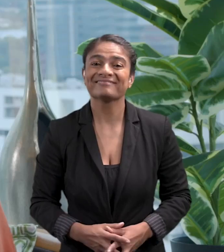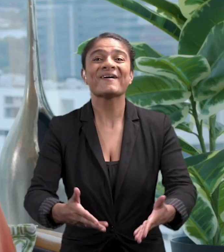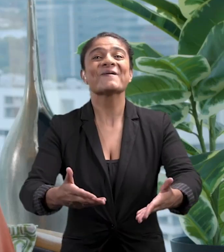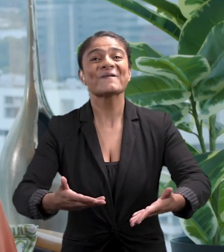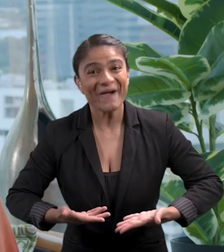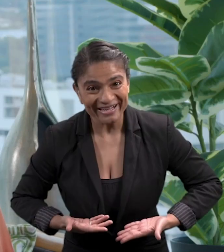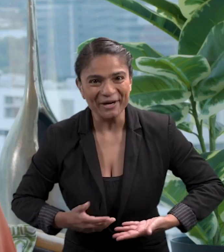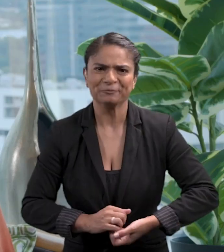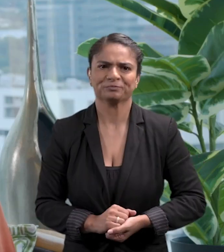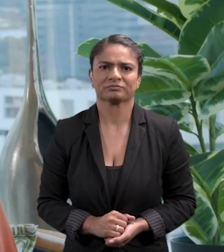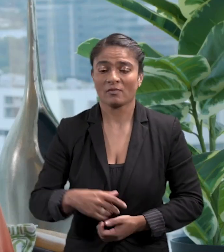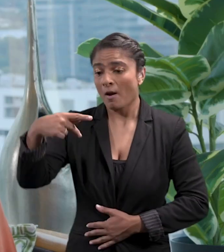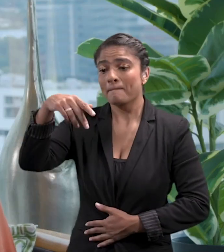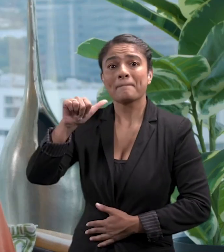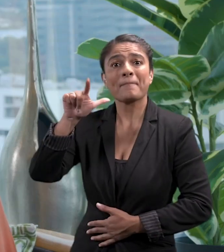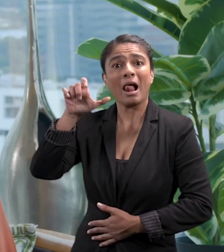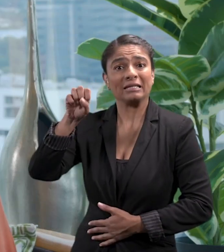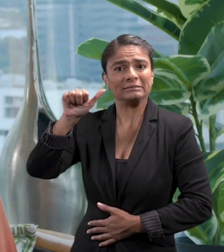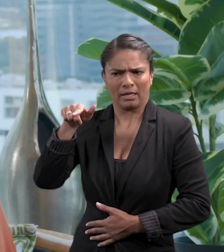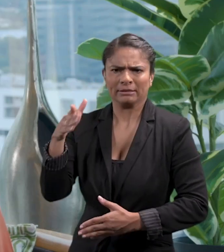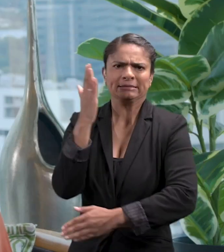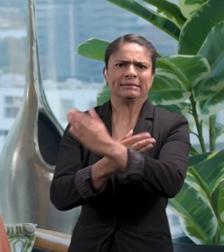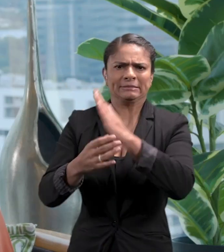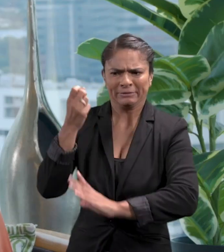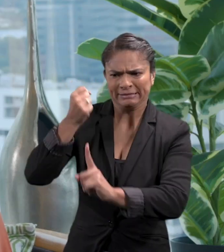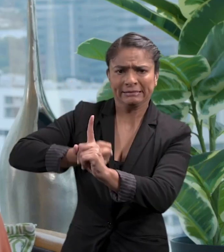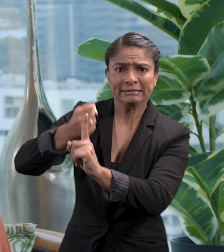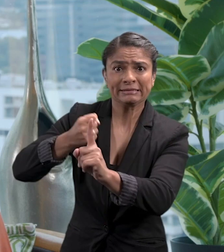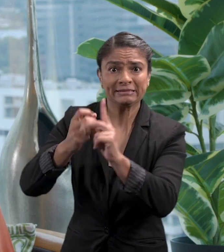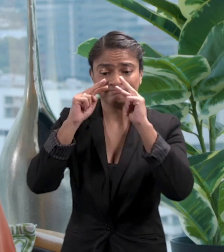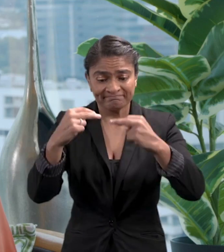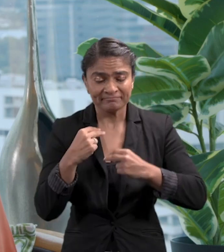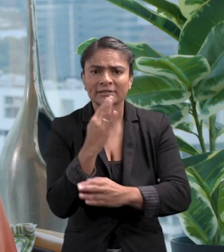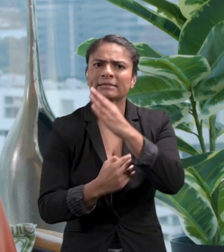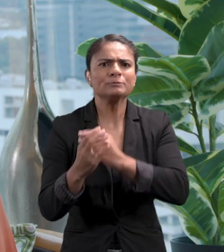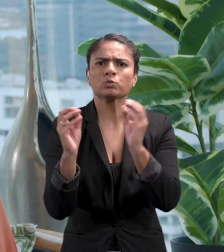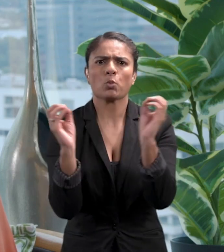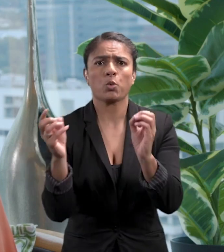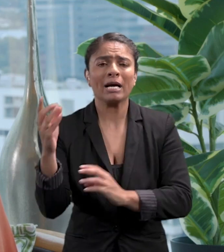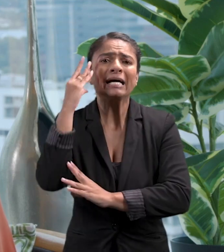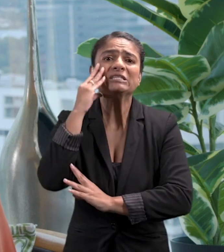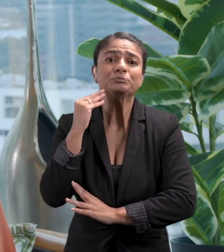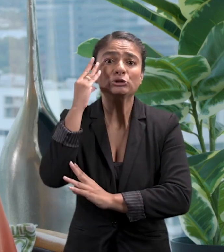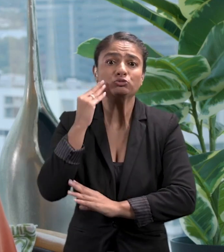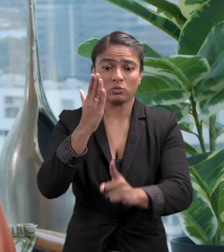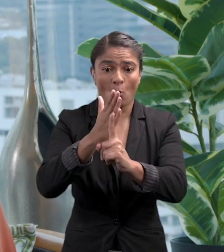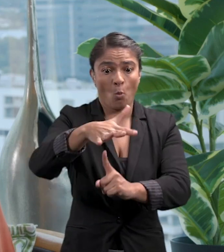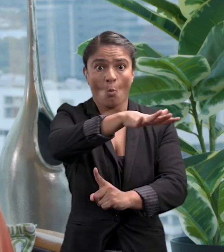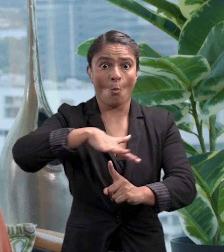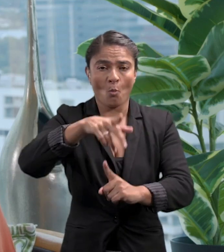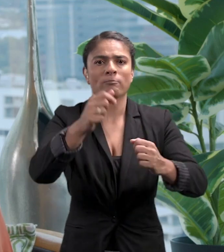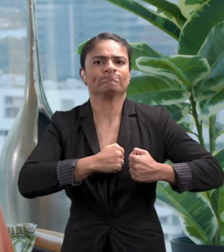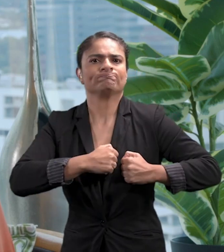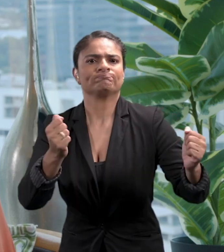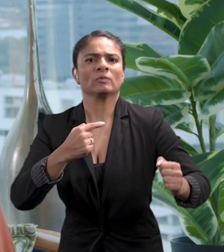Welcome back. Palesa is 'n gestremde regsaktivis met 'n onsigbare gestremdheid. Maar haar ervaring nadat sy haar gestremdheid aan haar werkgewer